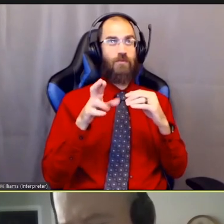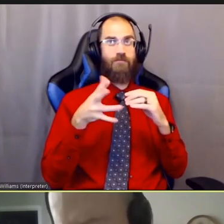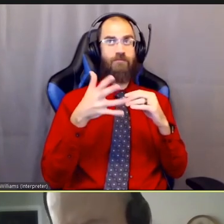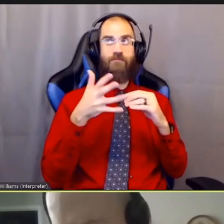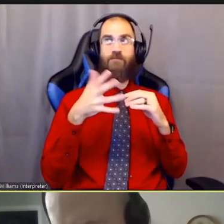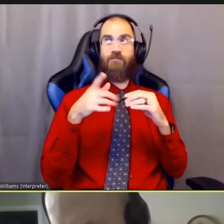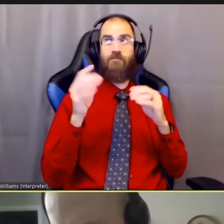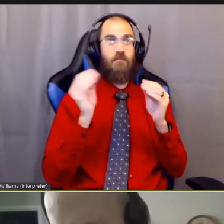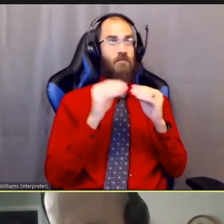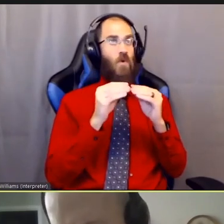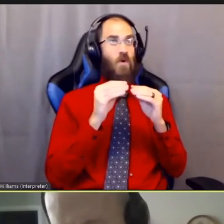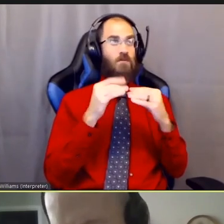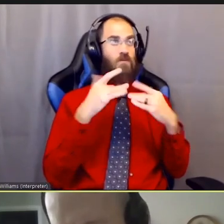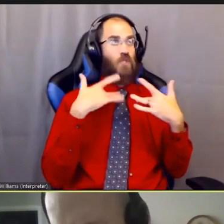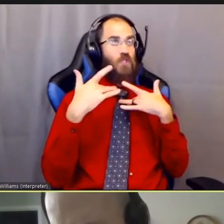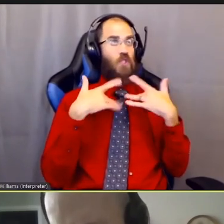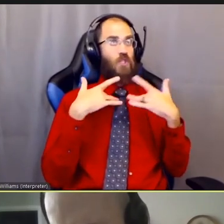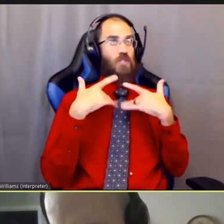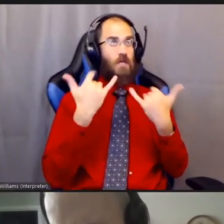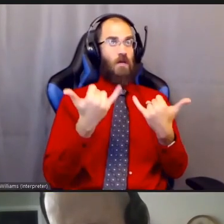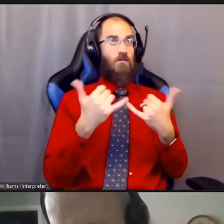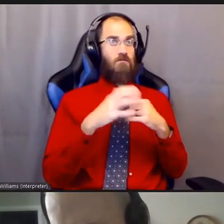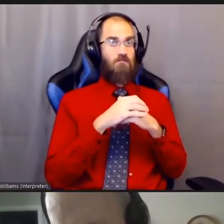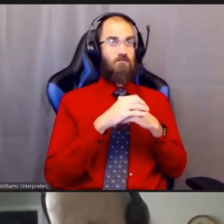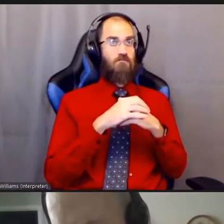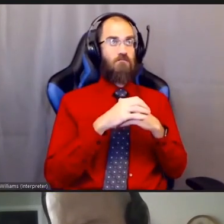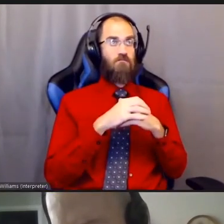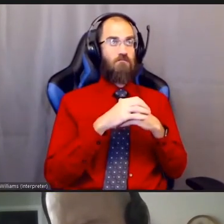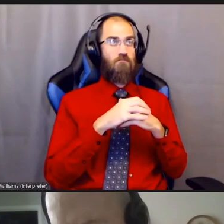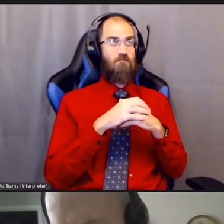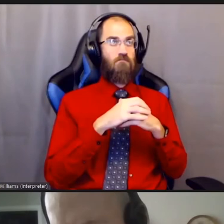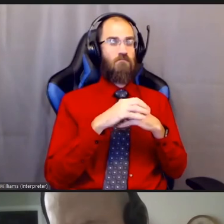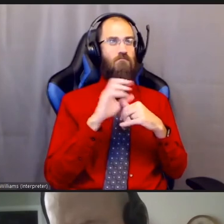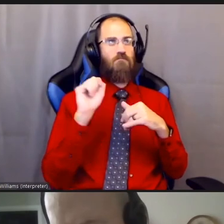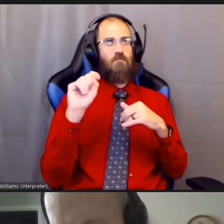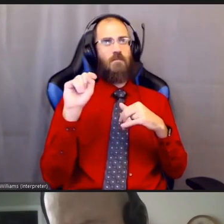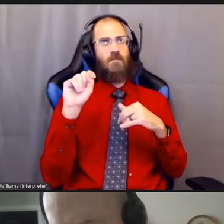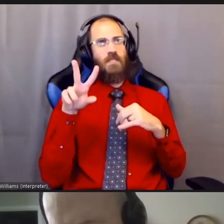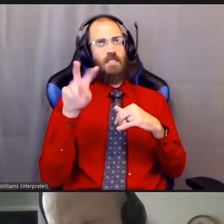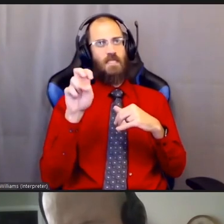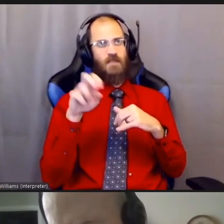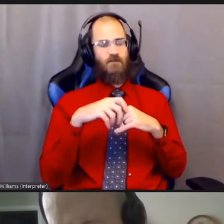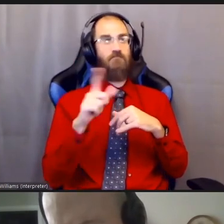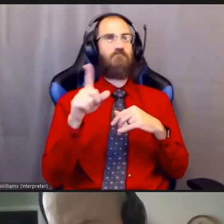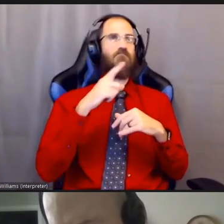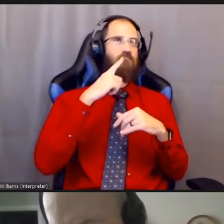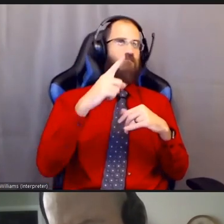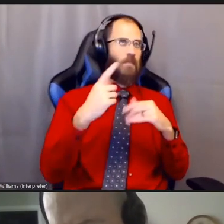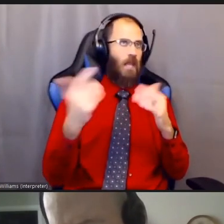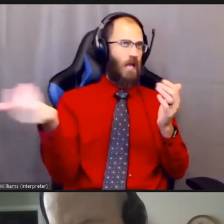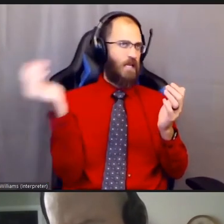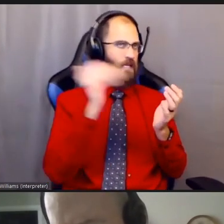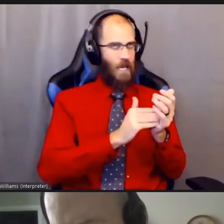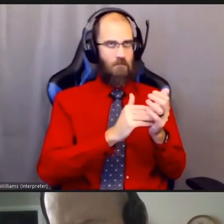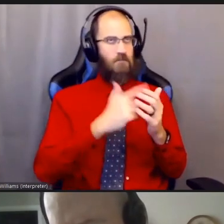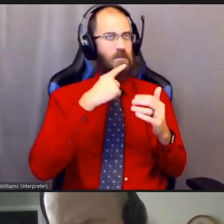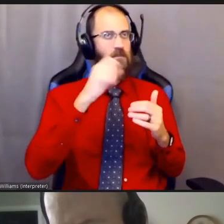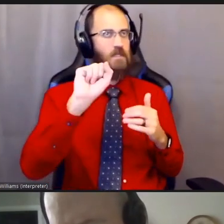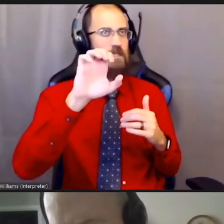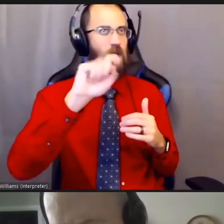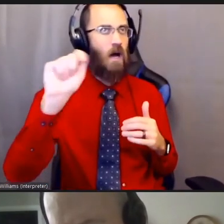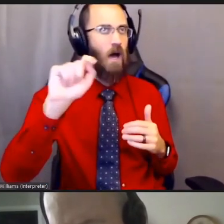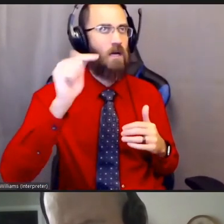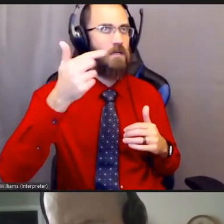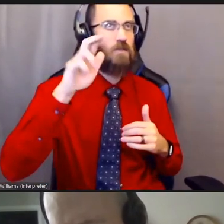any other concerns at this point in time? Well, I mean, certainly, again, I just wanted to say, Scott, you know, Greg,